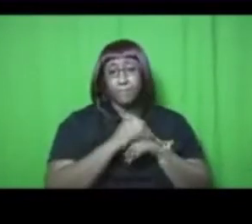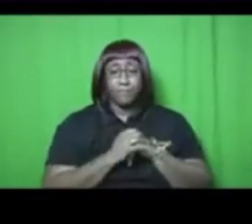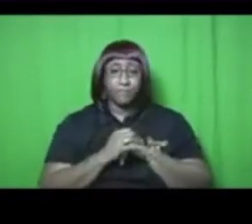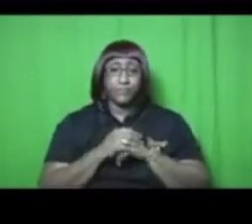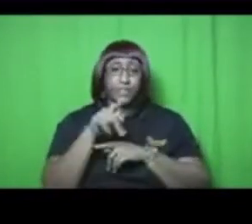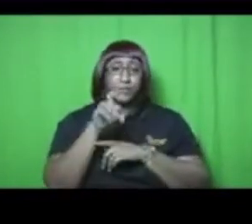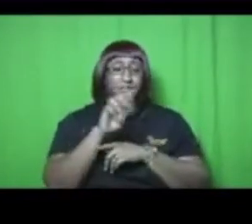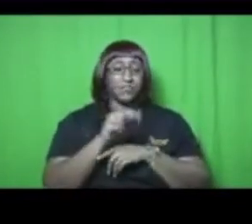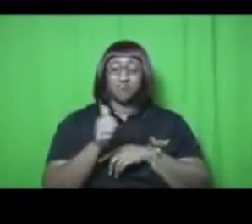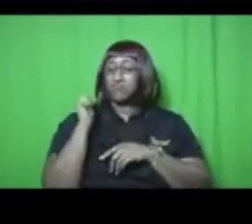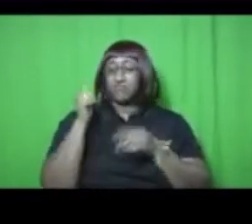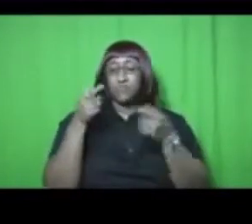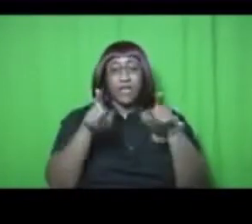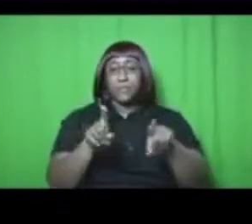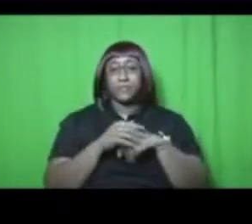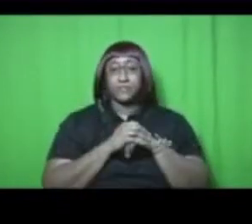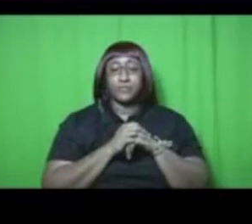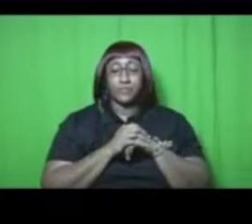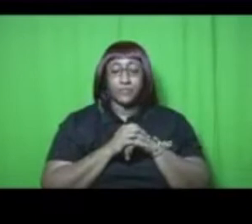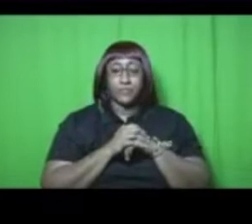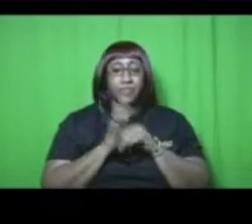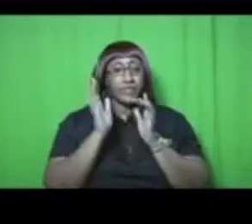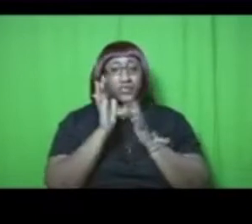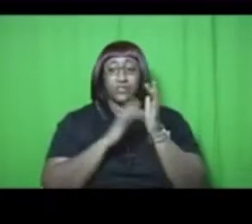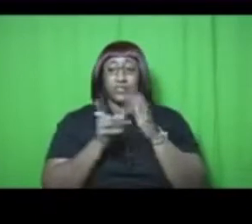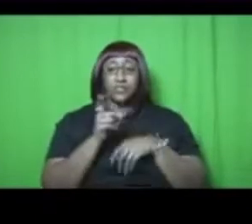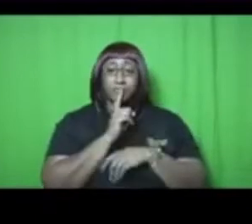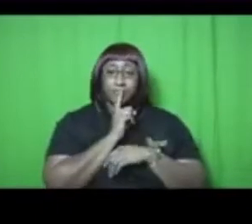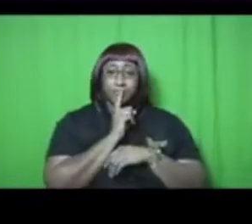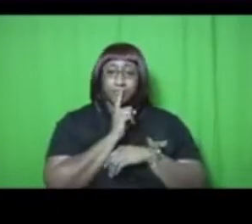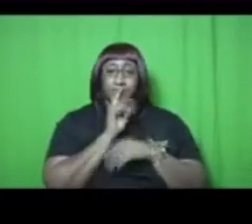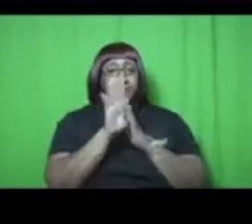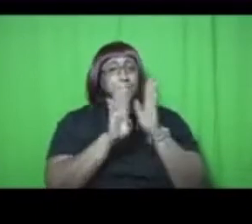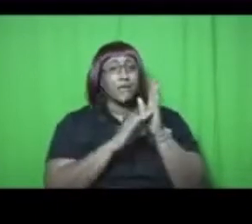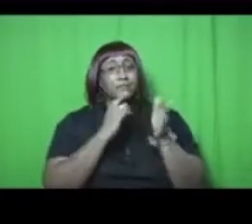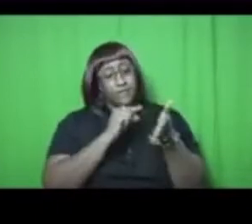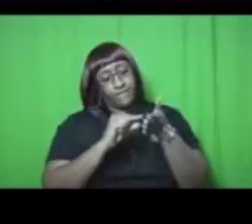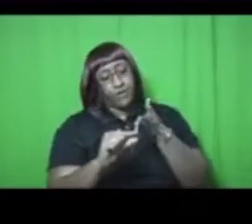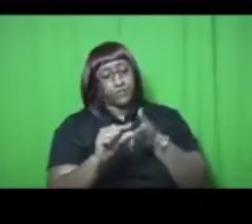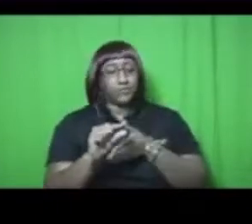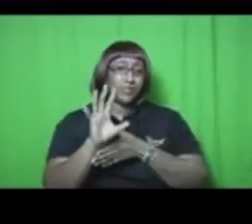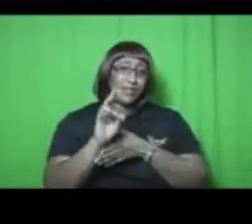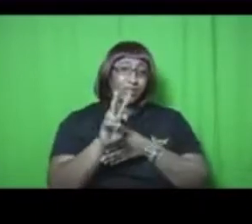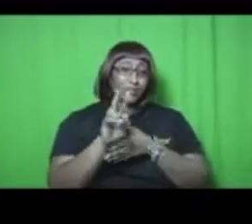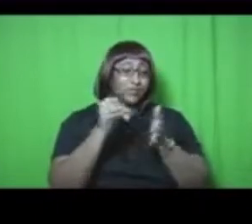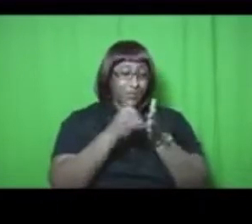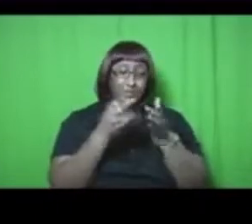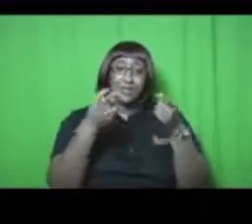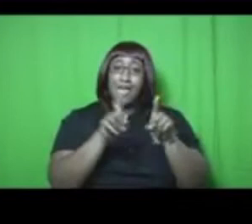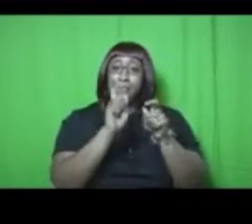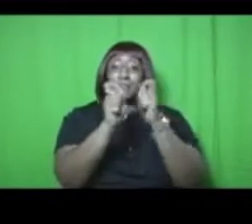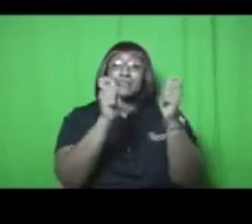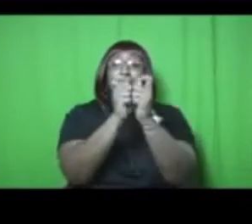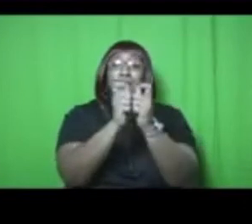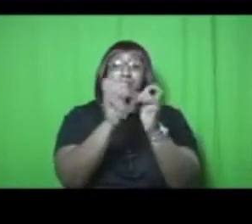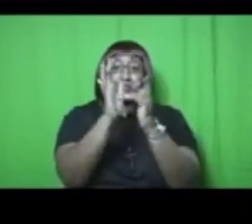And Peter say, ain't going to happen. Jesus didn't say anything. And the Bible says in verse 72, it happened just like